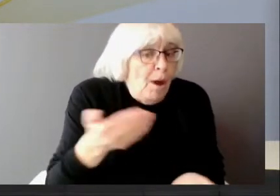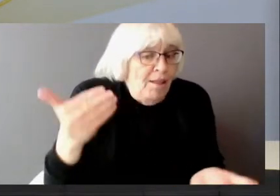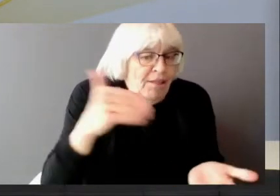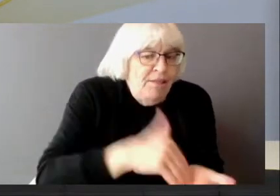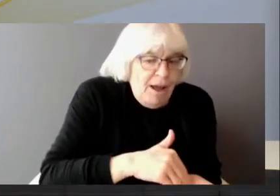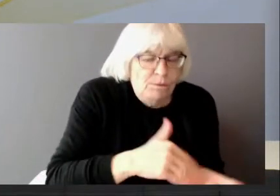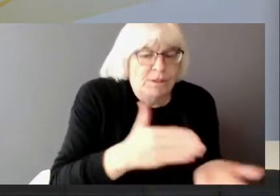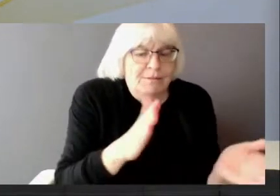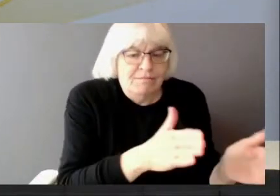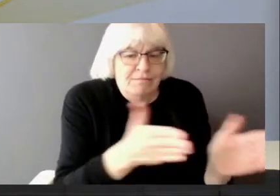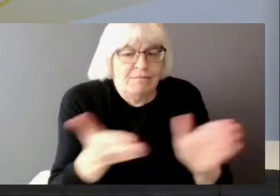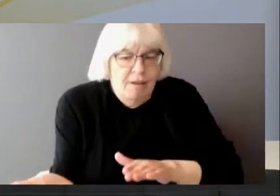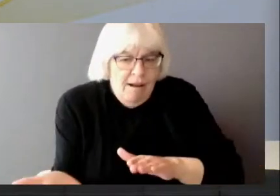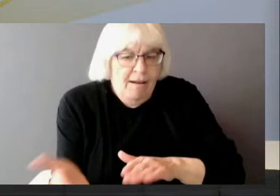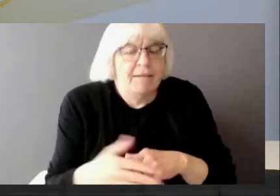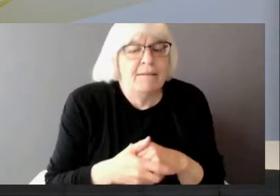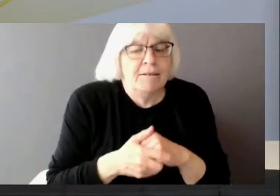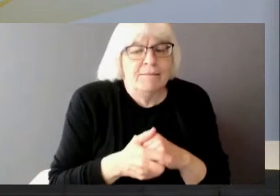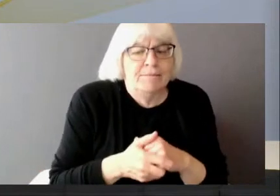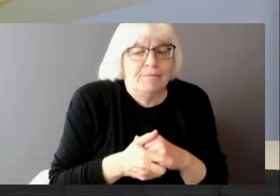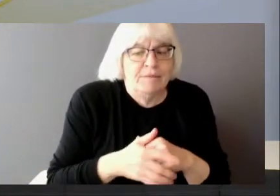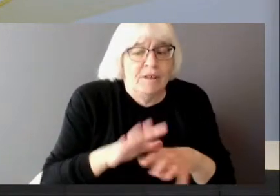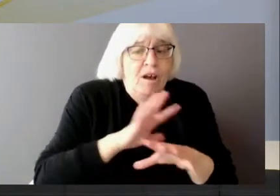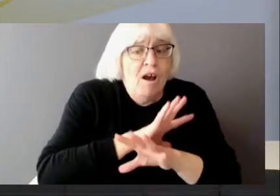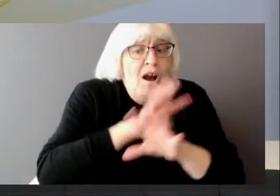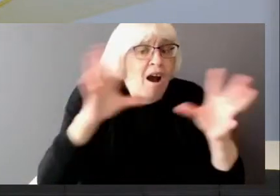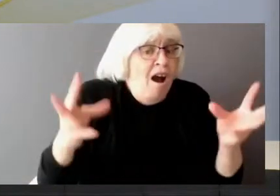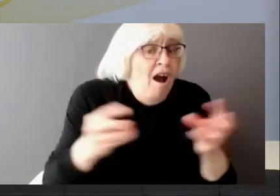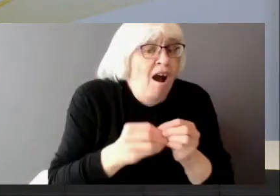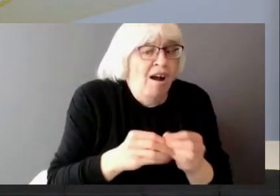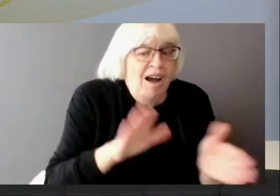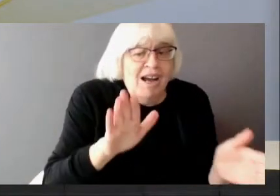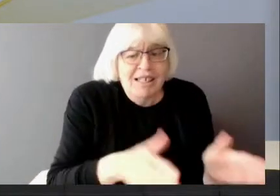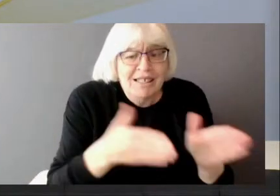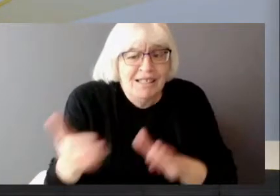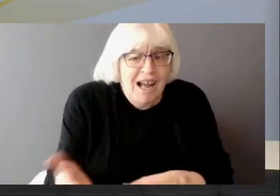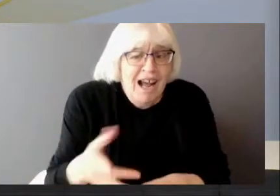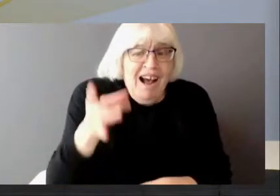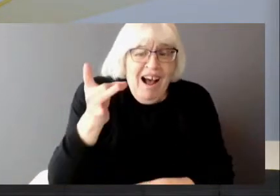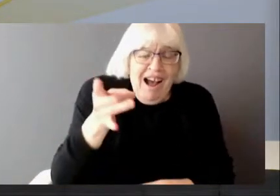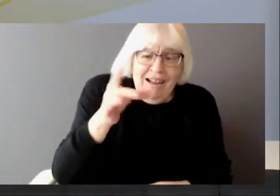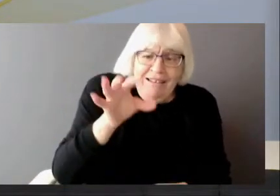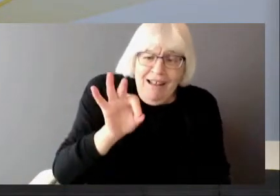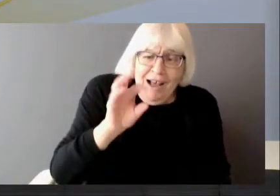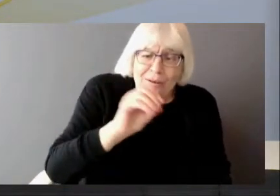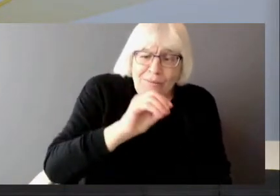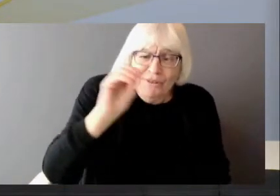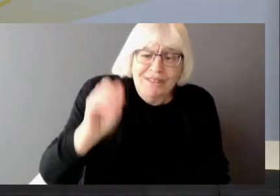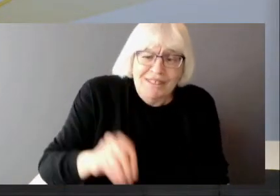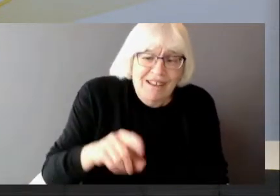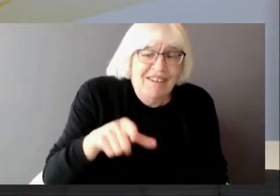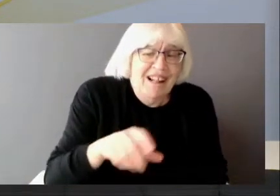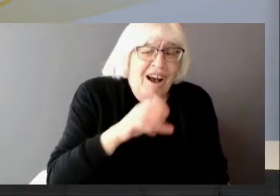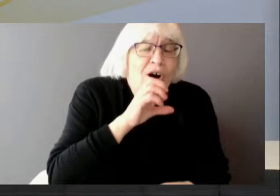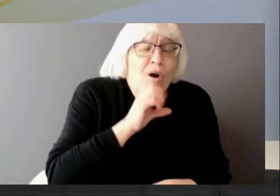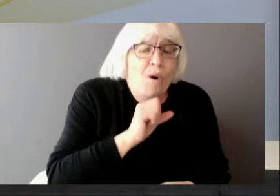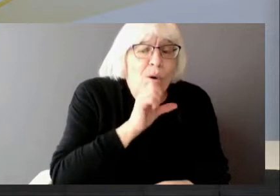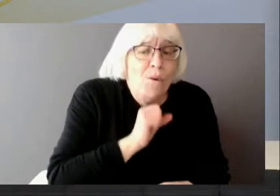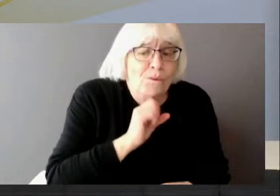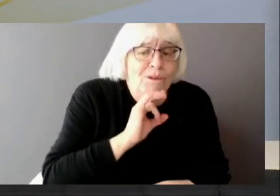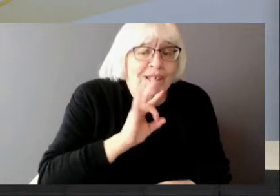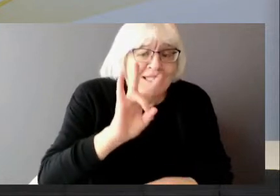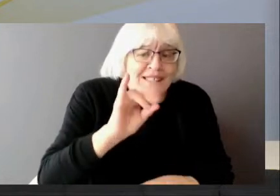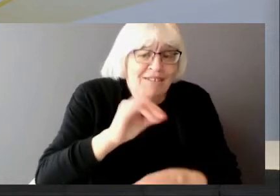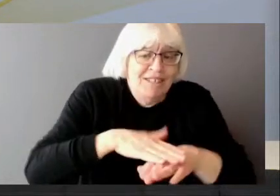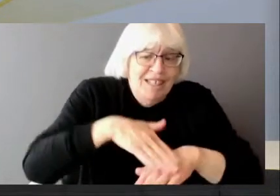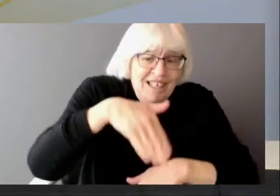our deaths in this country are those 70 years of age and older, and 96% of the deaths are in those aged 60 years of